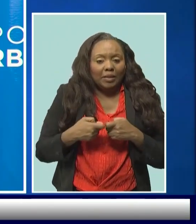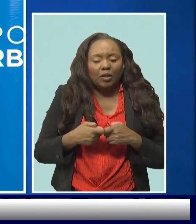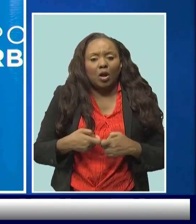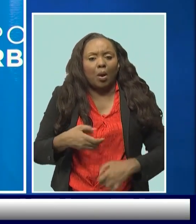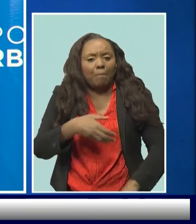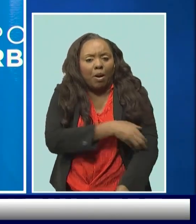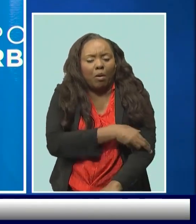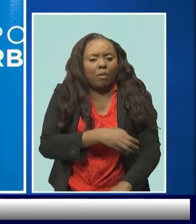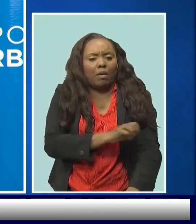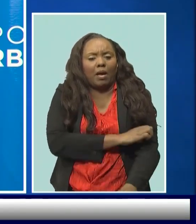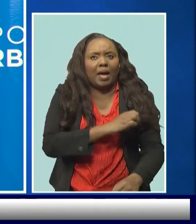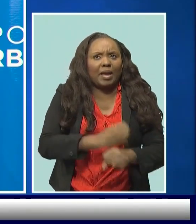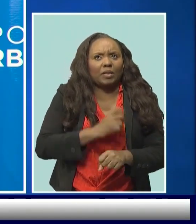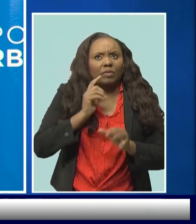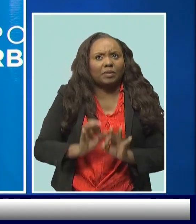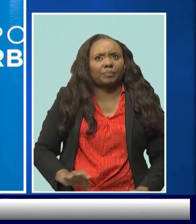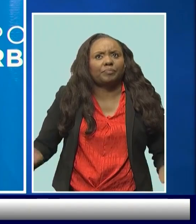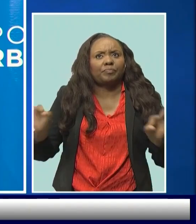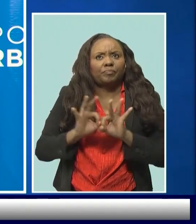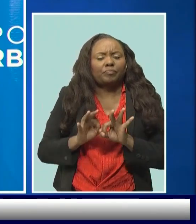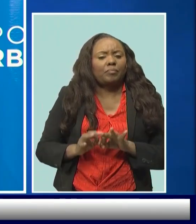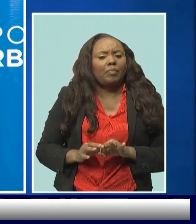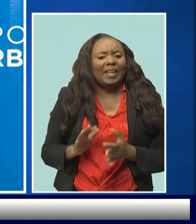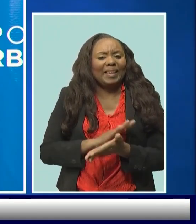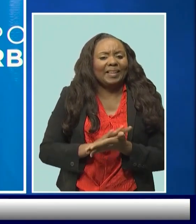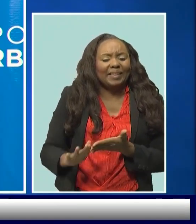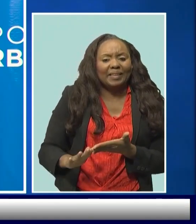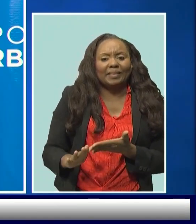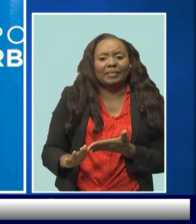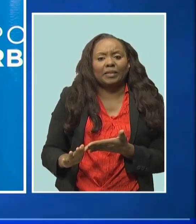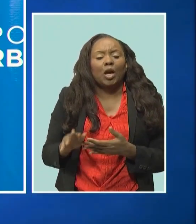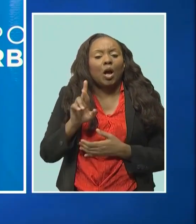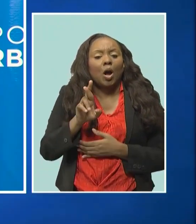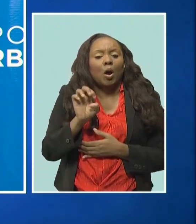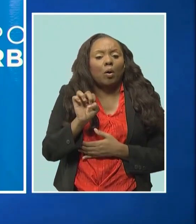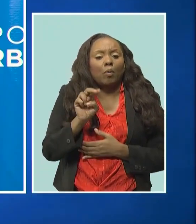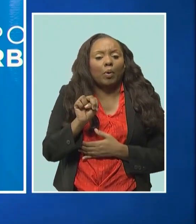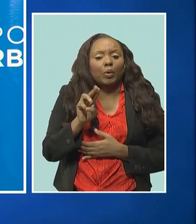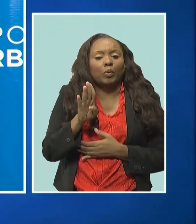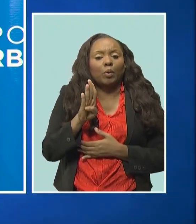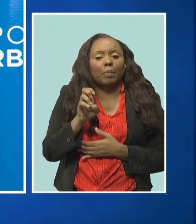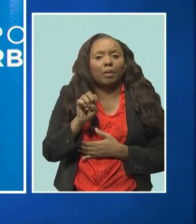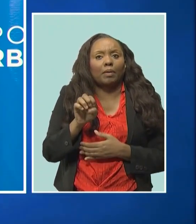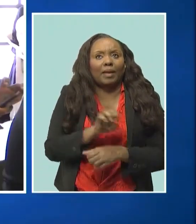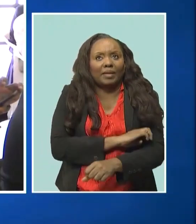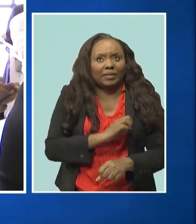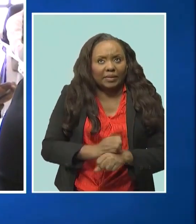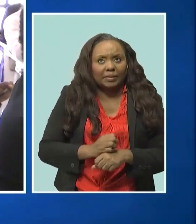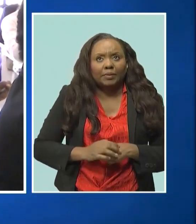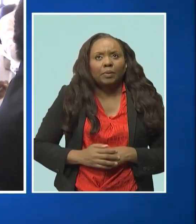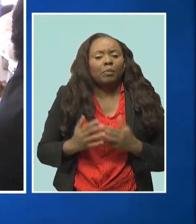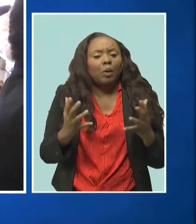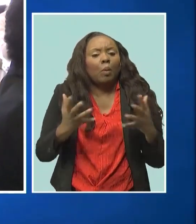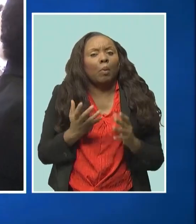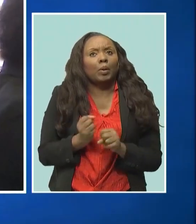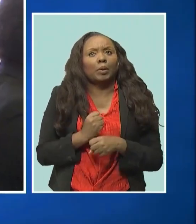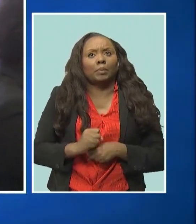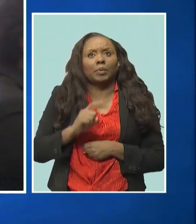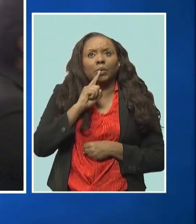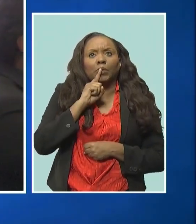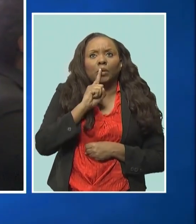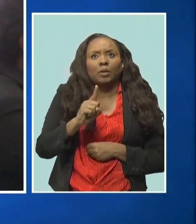share as well. And so solar PV and the provision of electricity coming off of the grid or being grid tied is a part